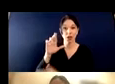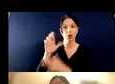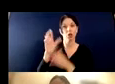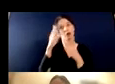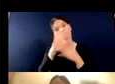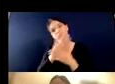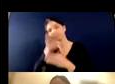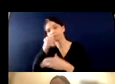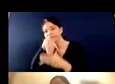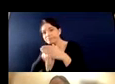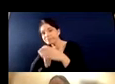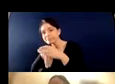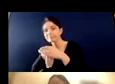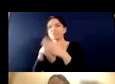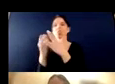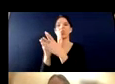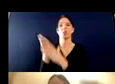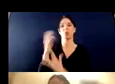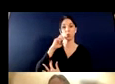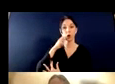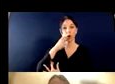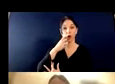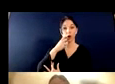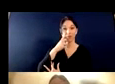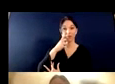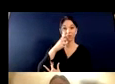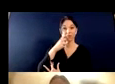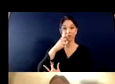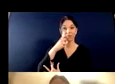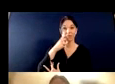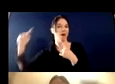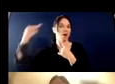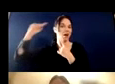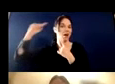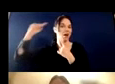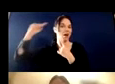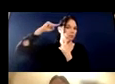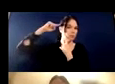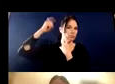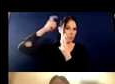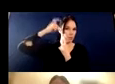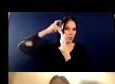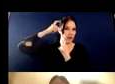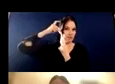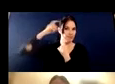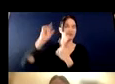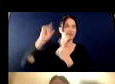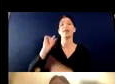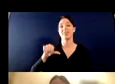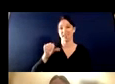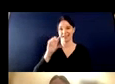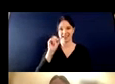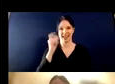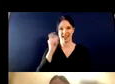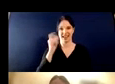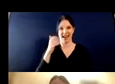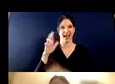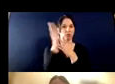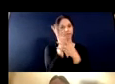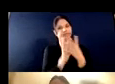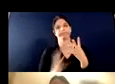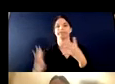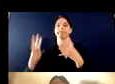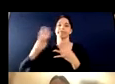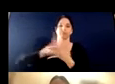through the auditory nerve, and up to the brain. This is air conduction all the way through the entire hearing system.